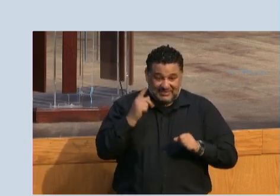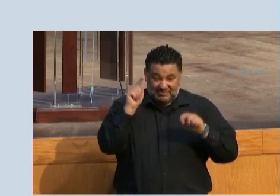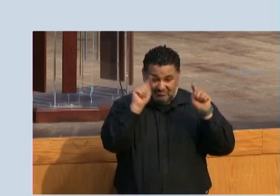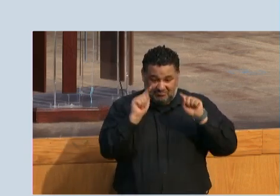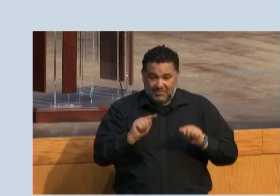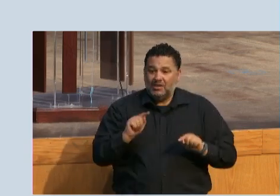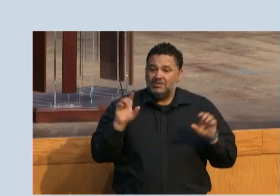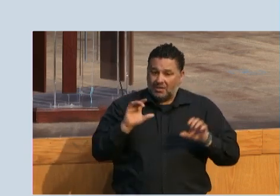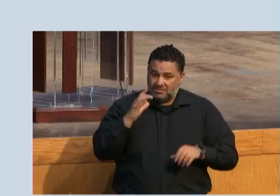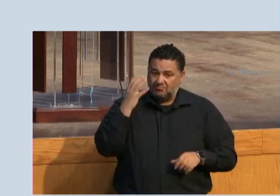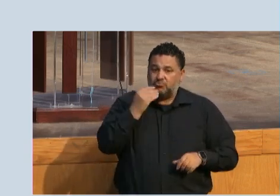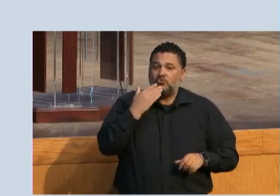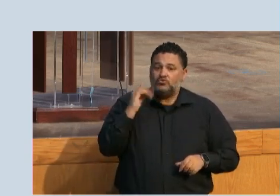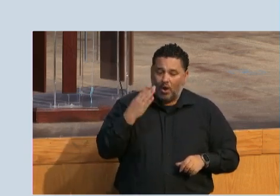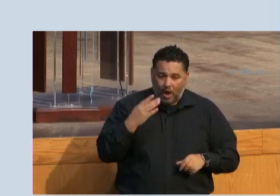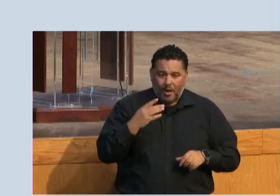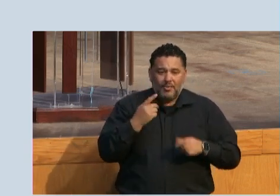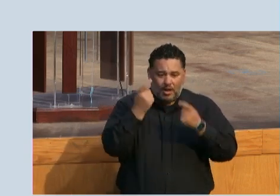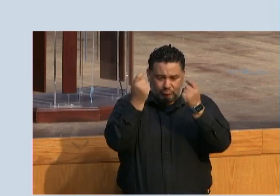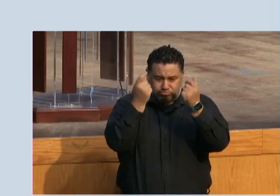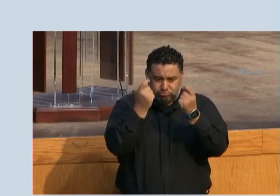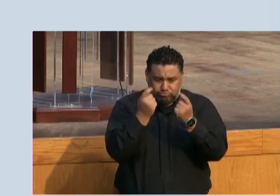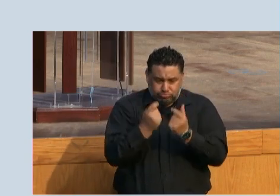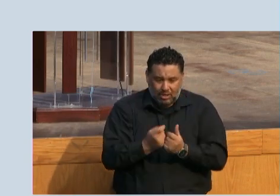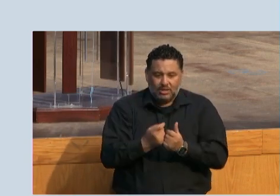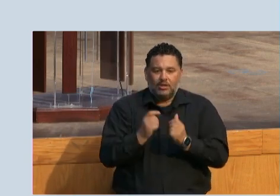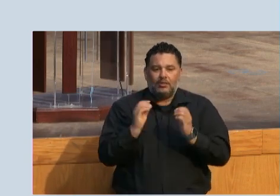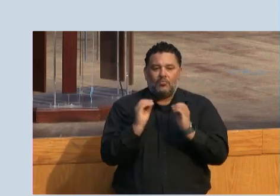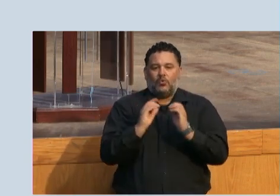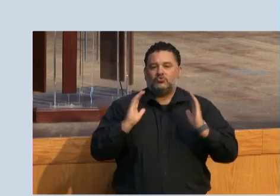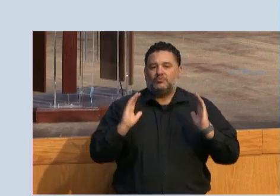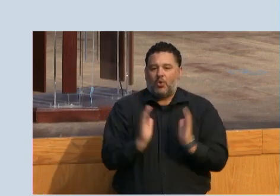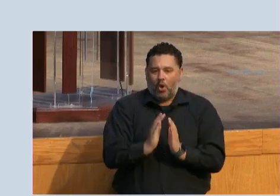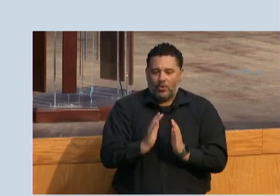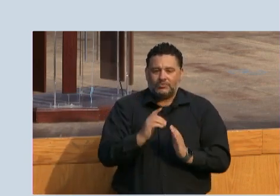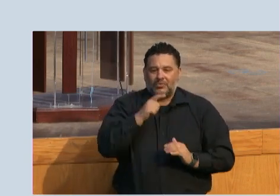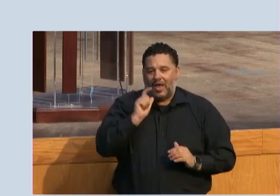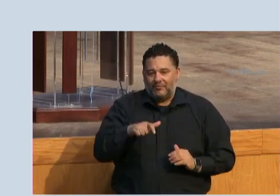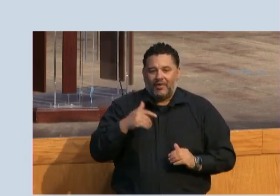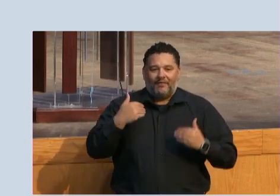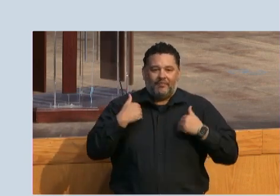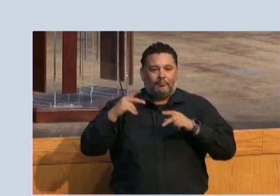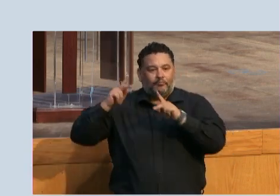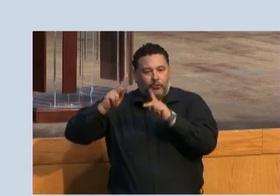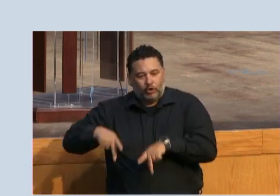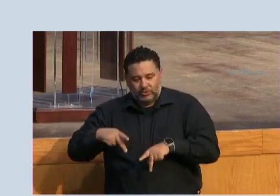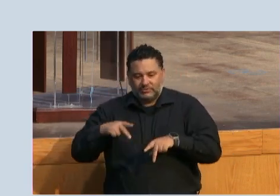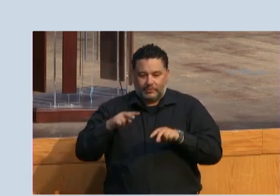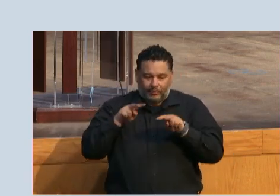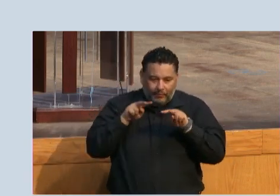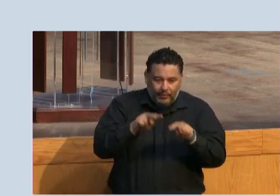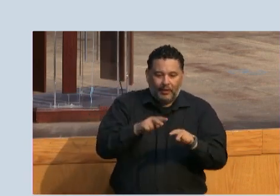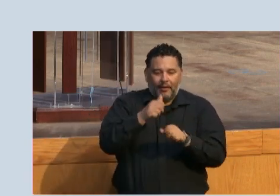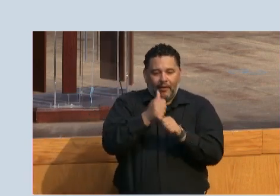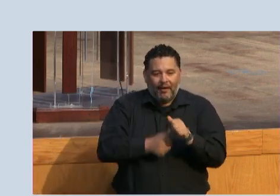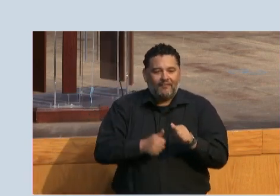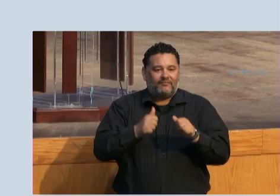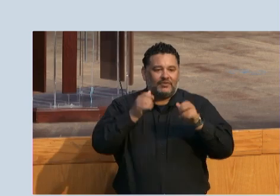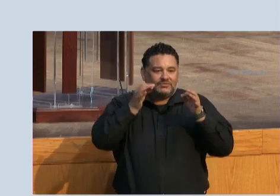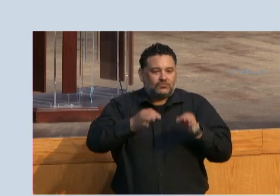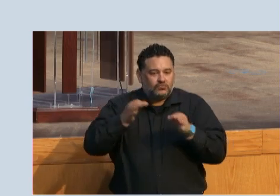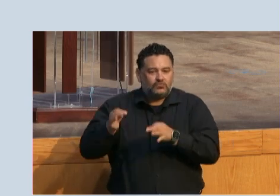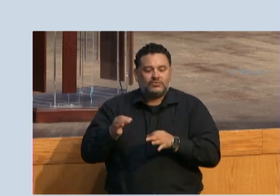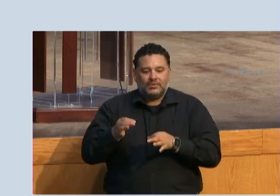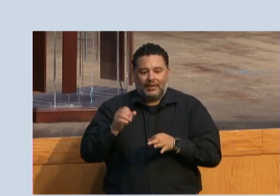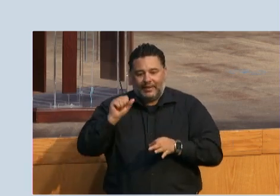job. It narrows it down to a much smaller field so that we don't have to have a human being standing there looking at every decision and